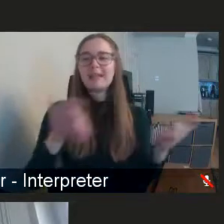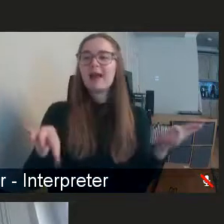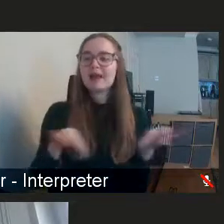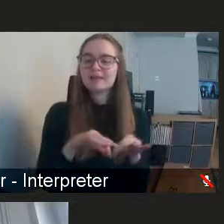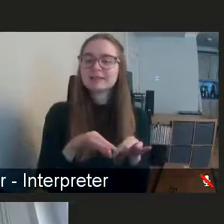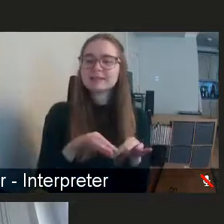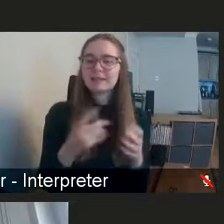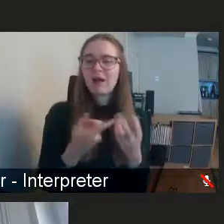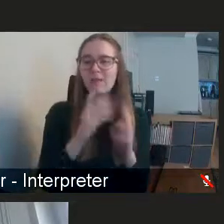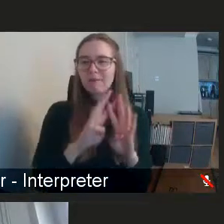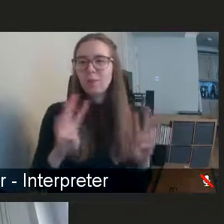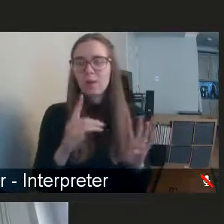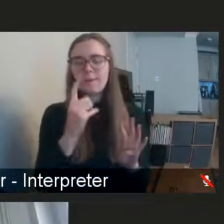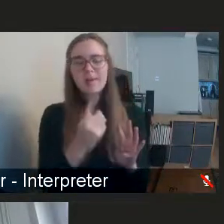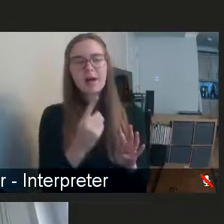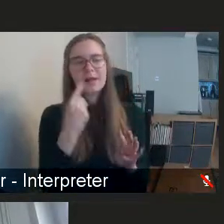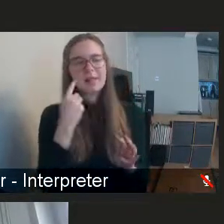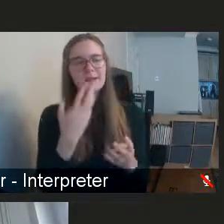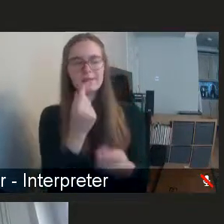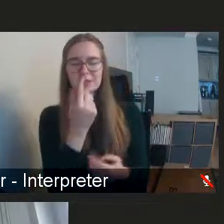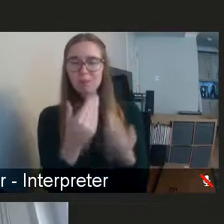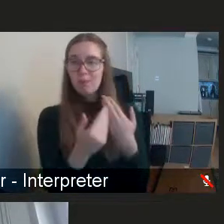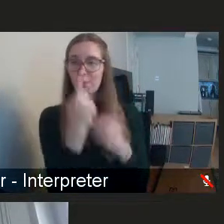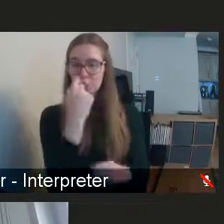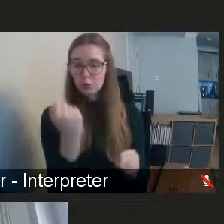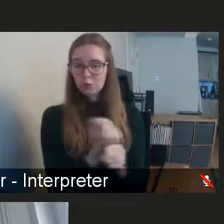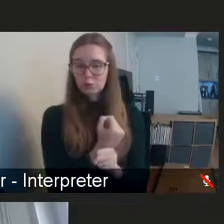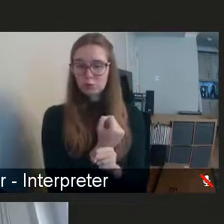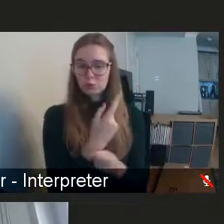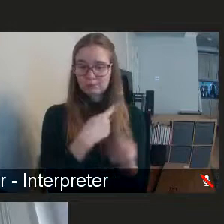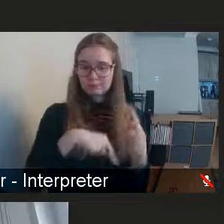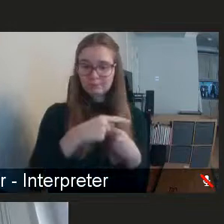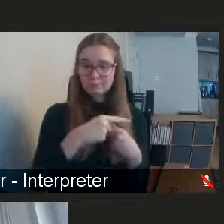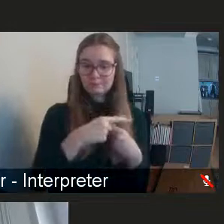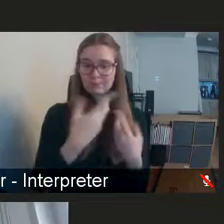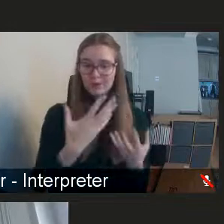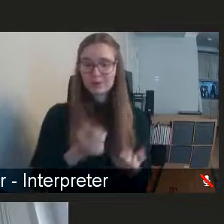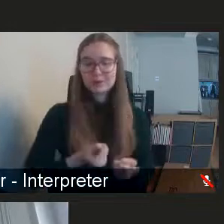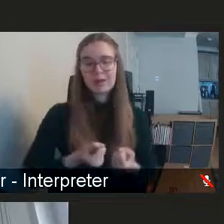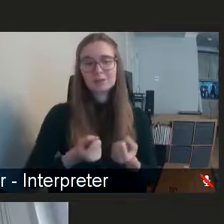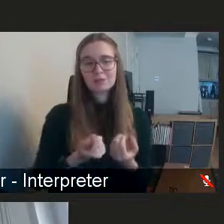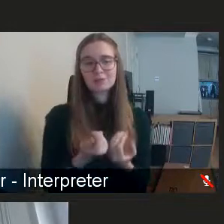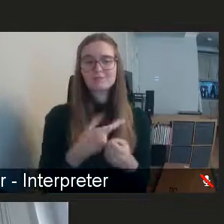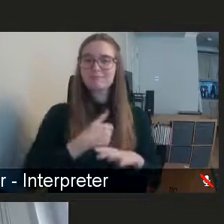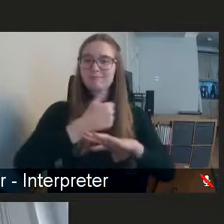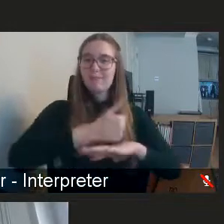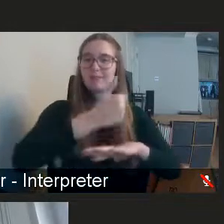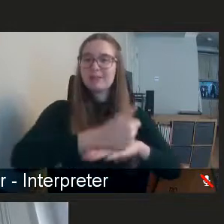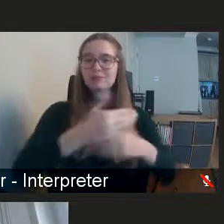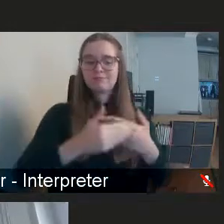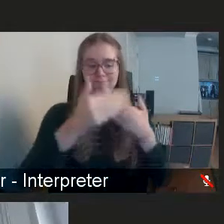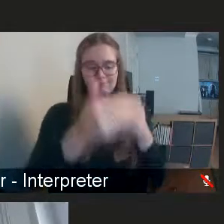think there's potentially more that could be done as we start to get into the implementation phase.